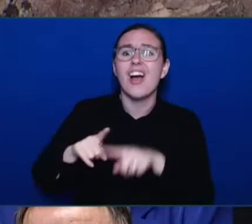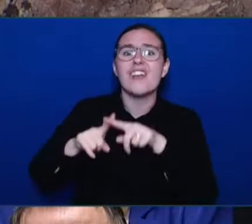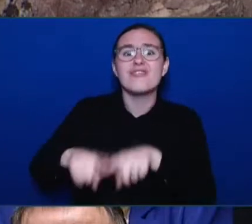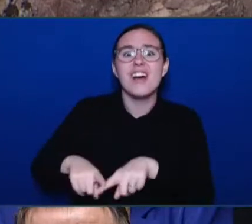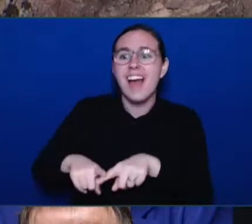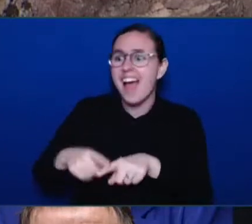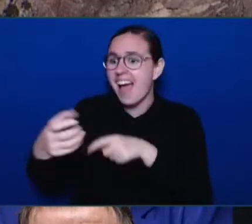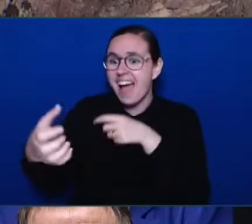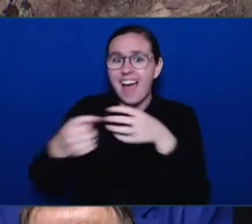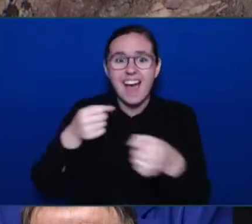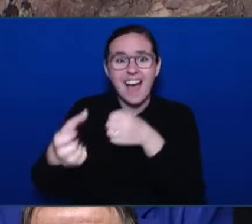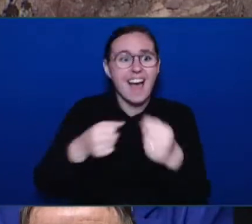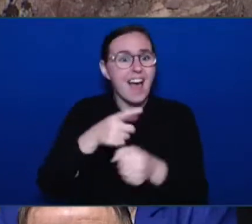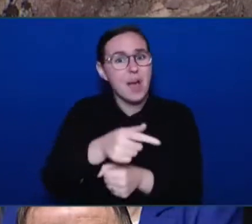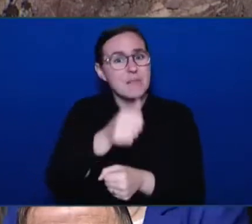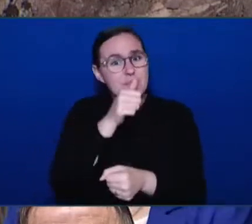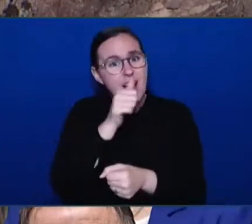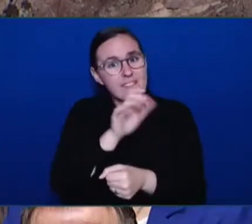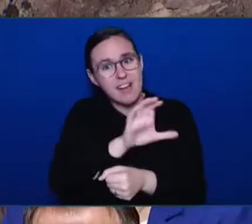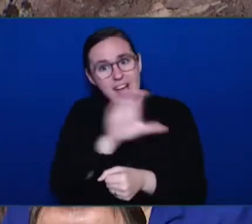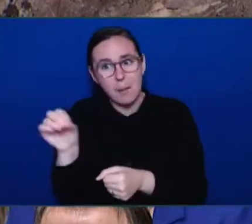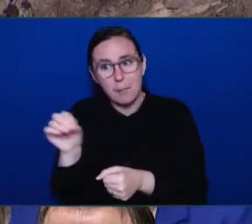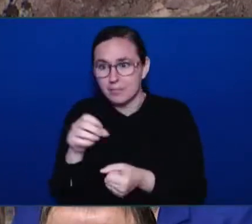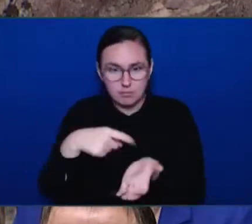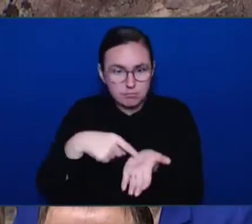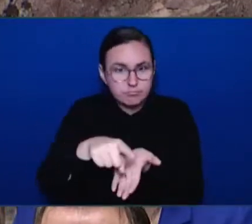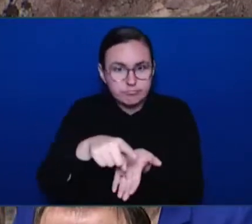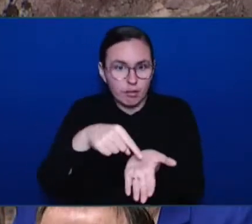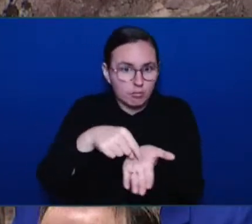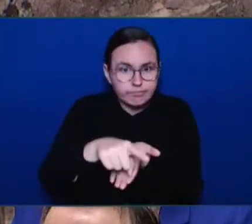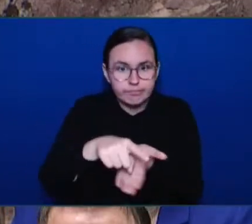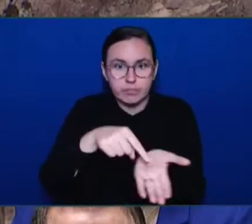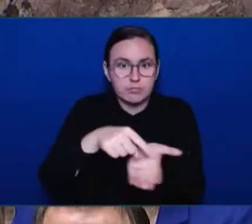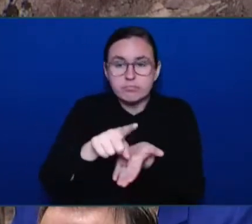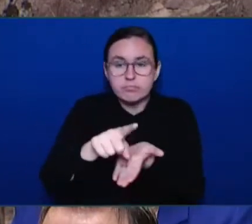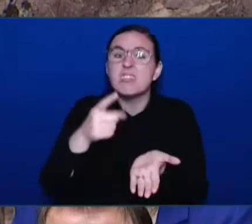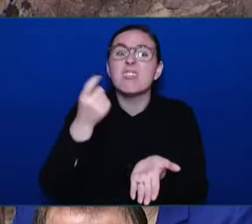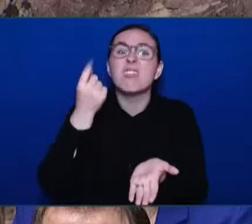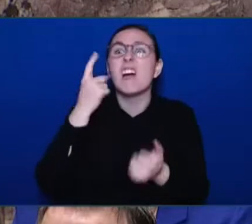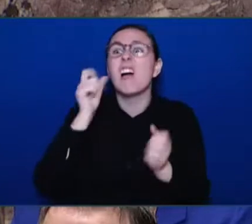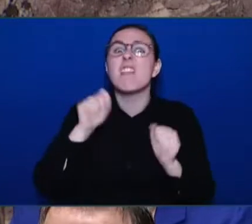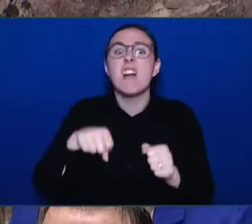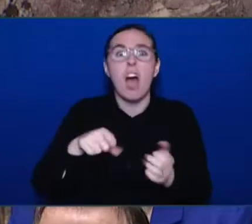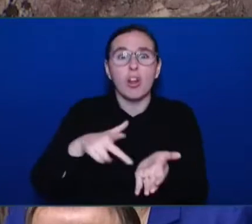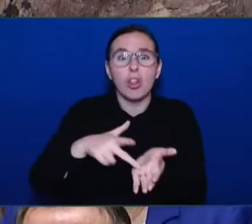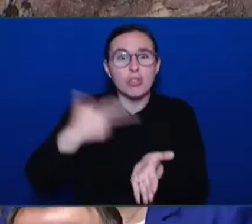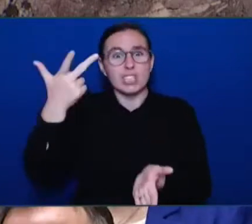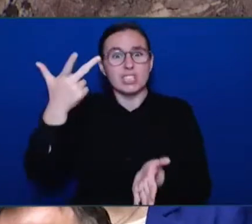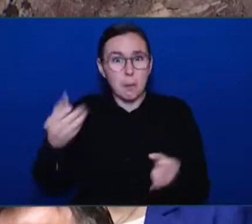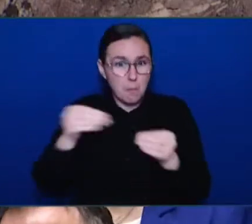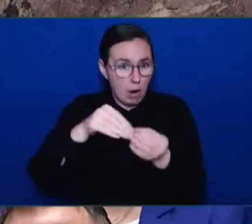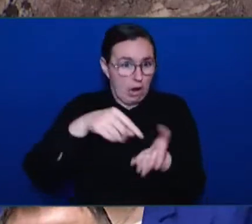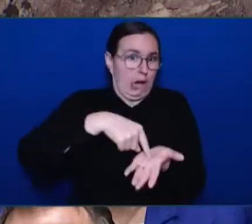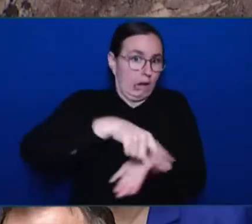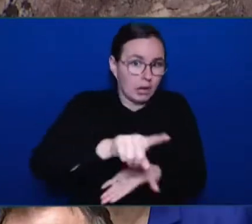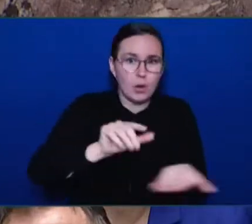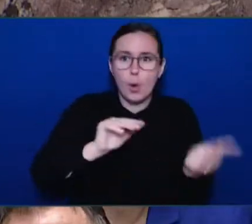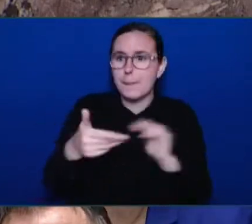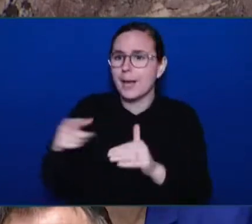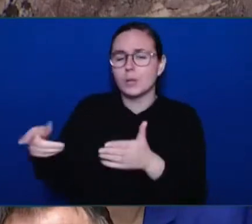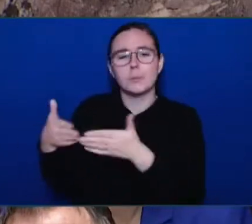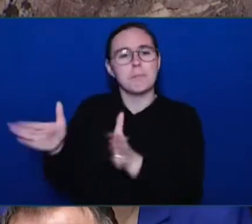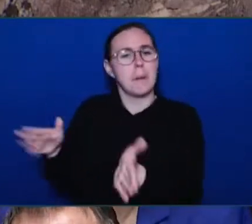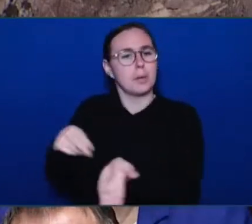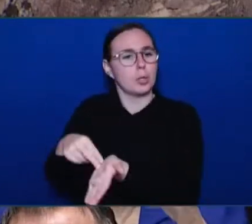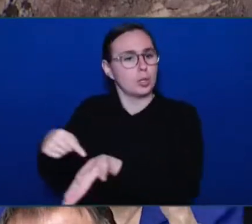salary range that is up to 3 times more than the pay of their colleagues. So the minister can dismiss